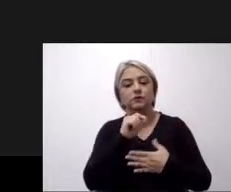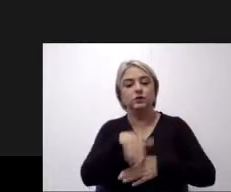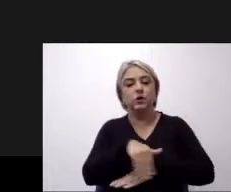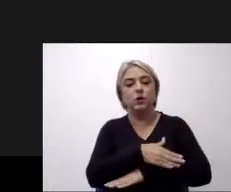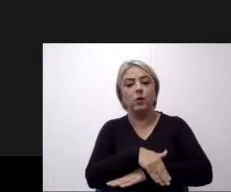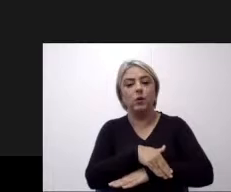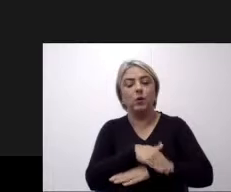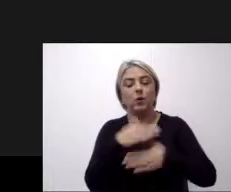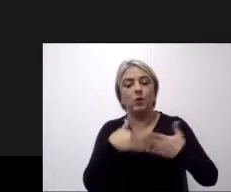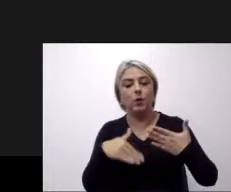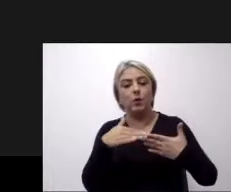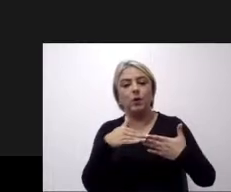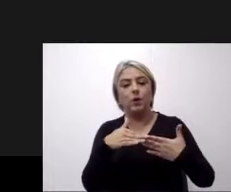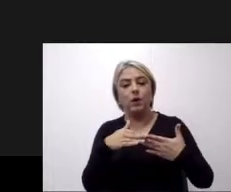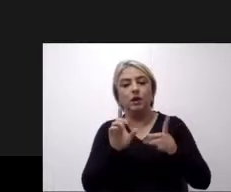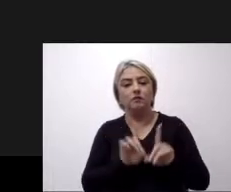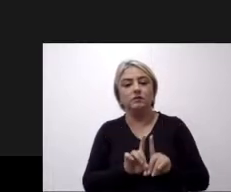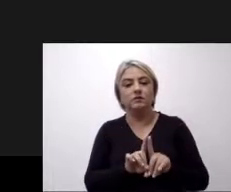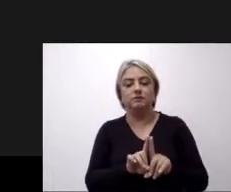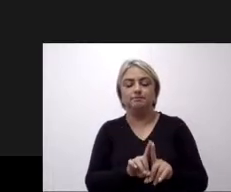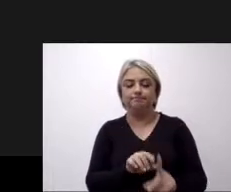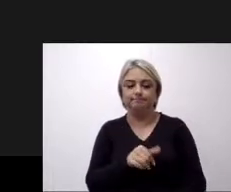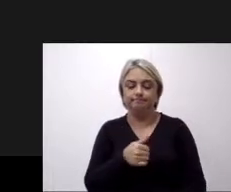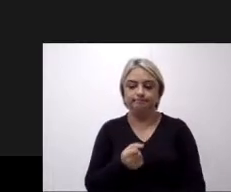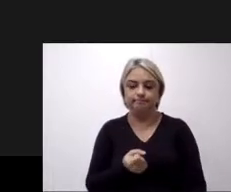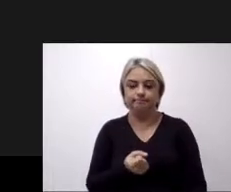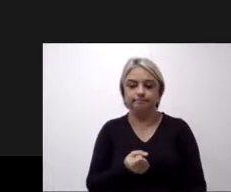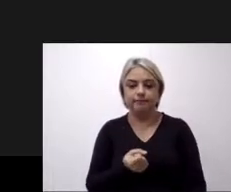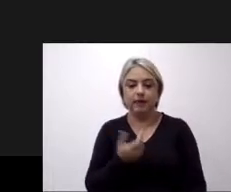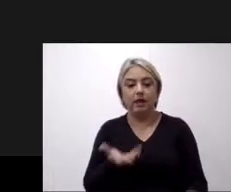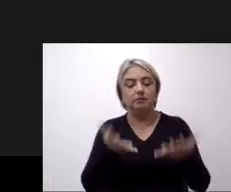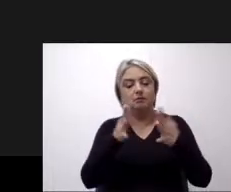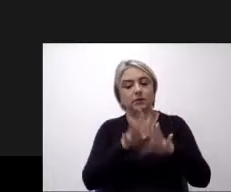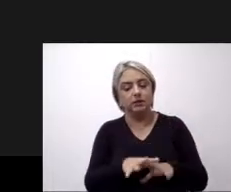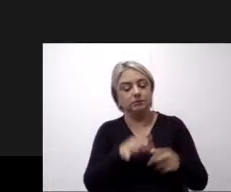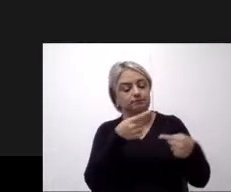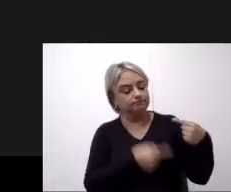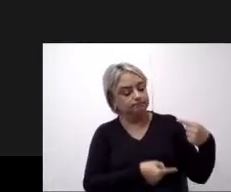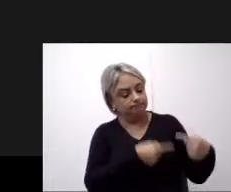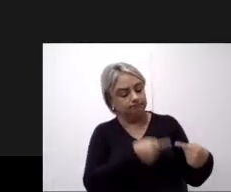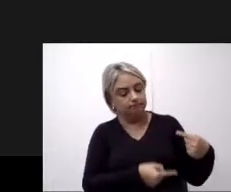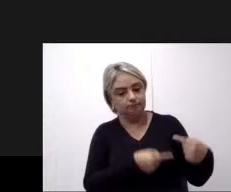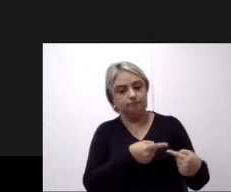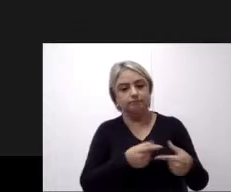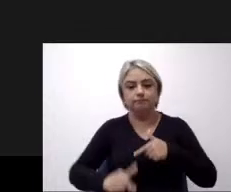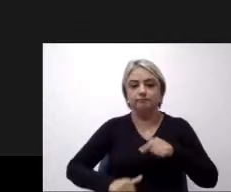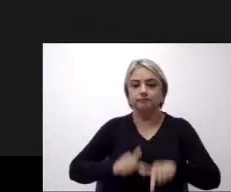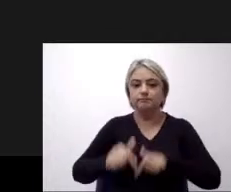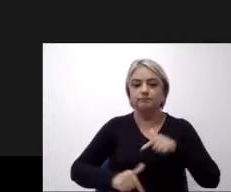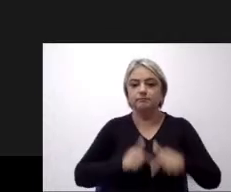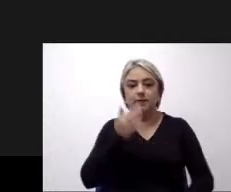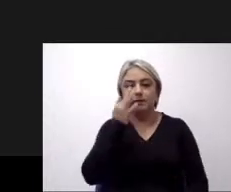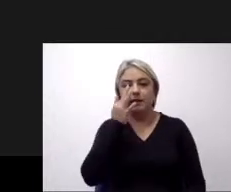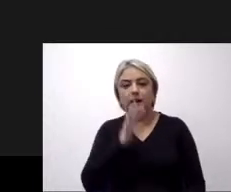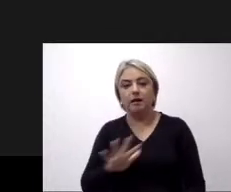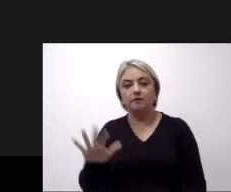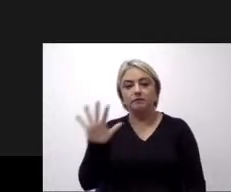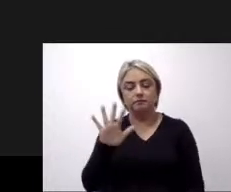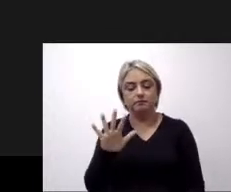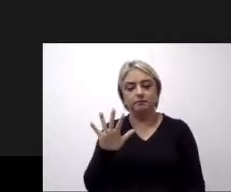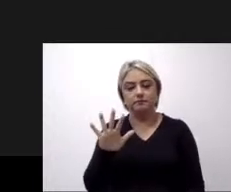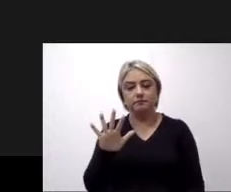research about the implementation of employment policies in France and Germany in the last 2 decades.